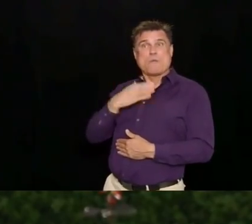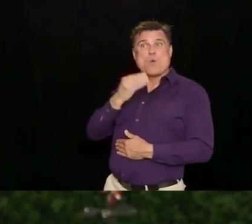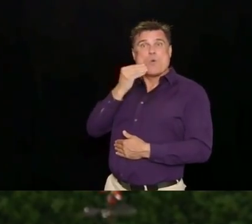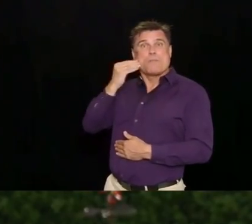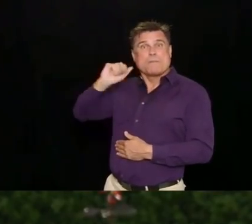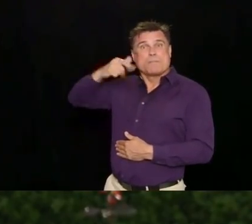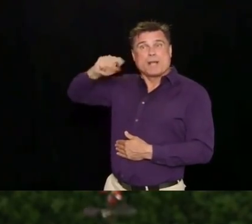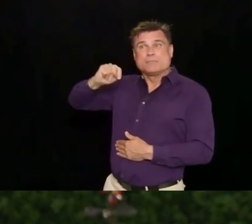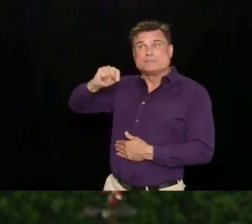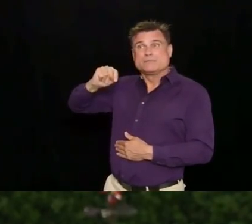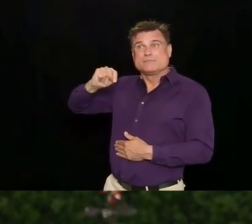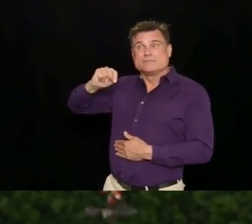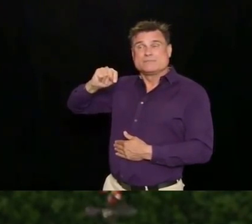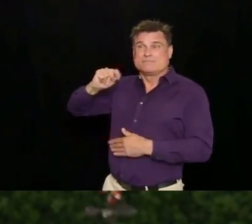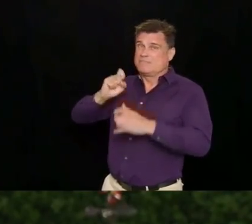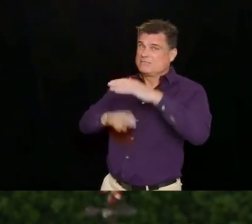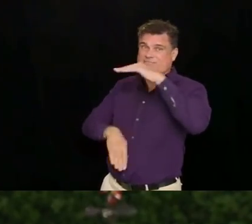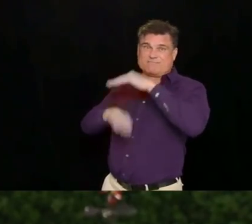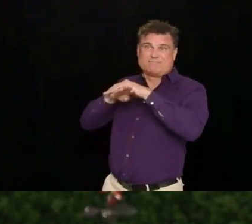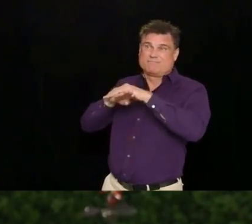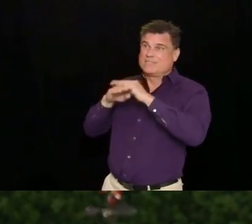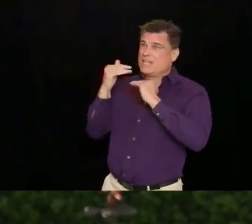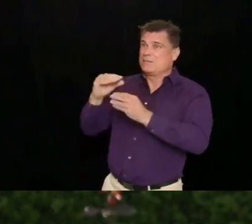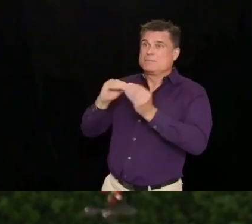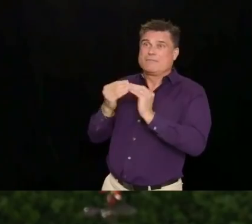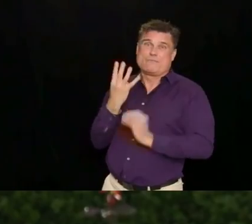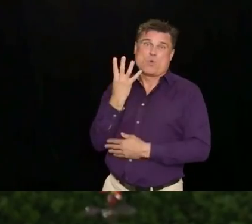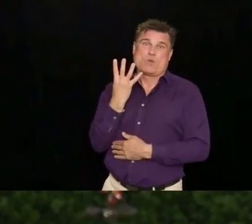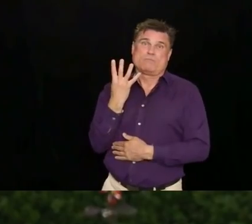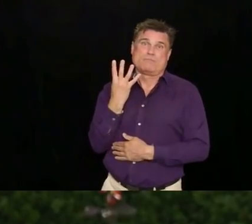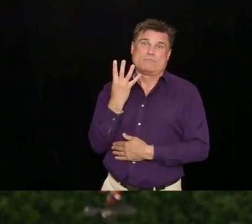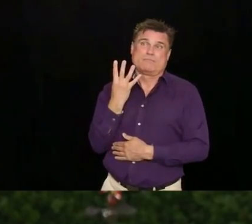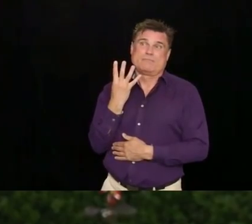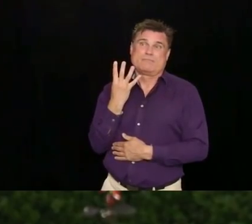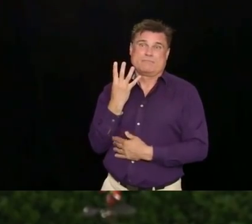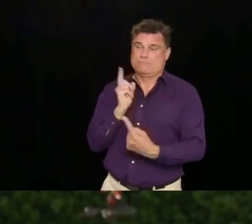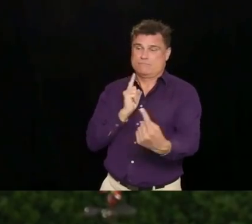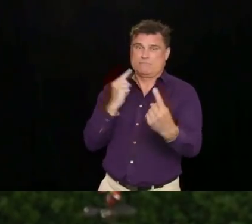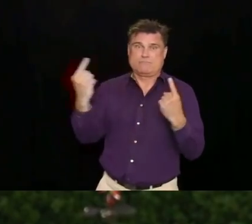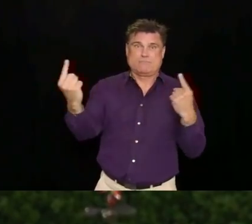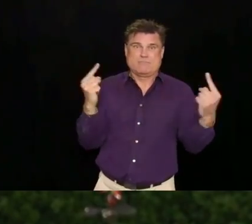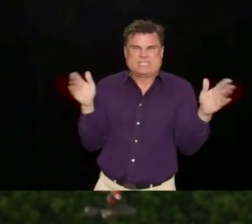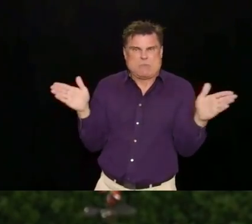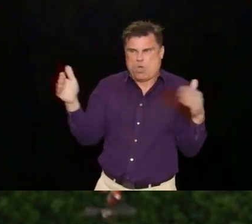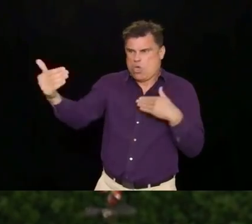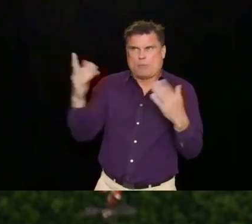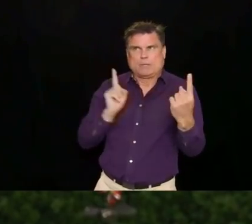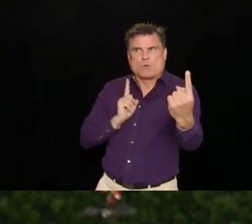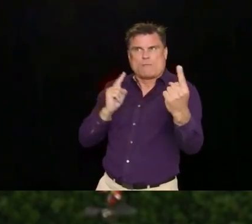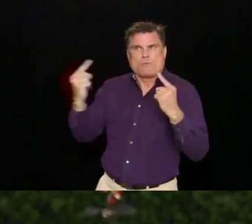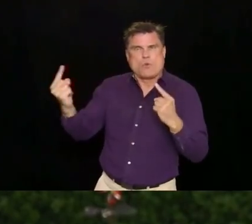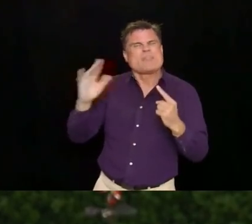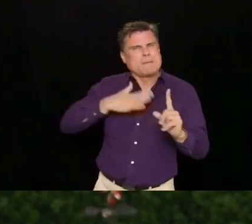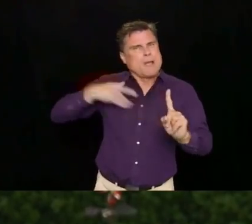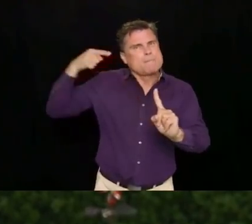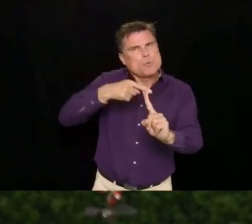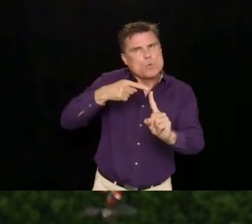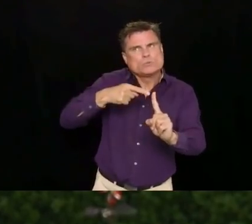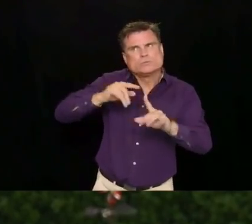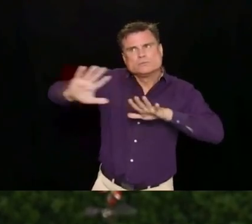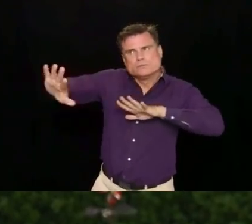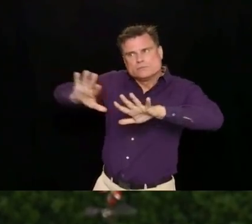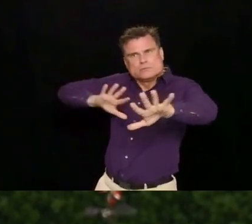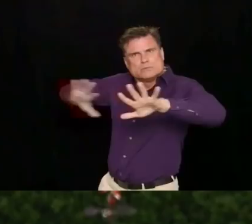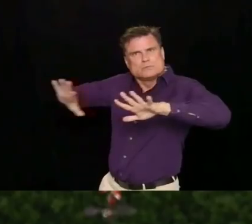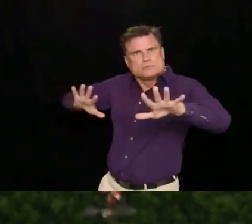would probably invite in such a space in my living room would be 4 people. And so this is the risk of that, and we have to acknowledge